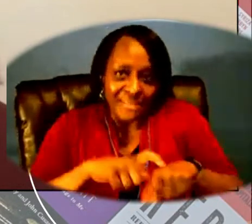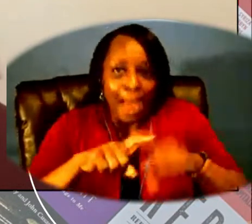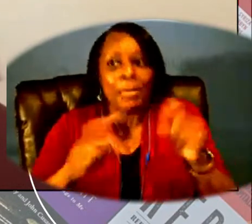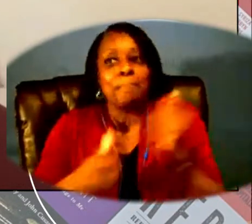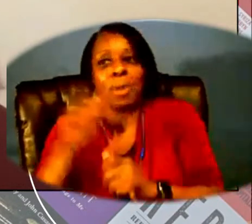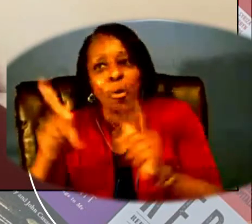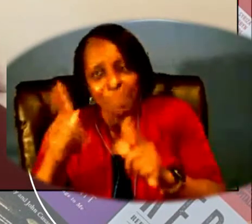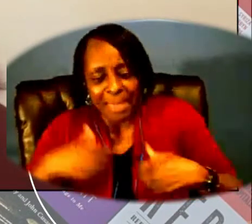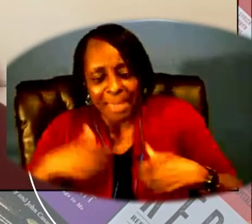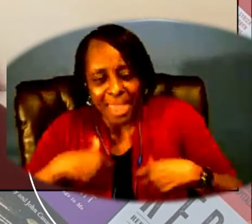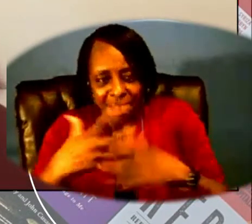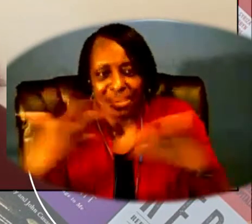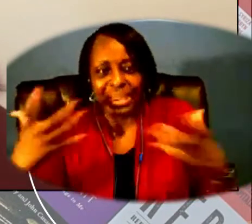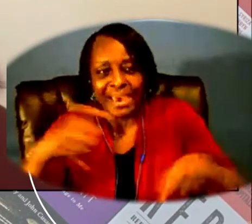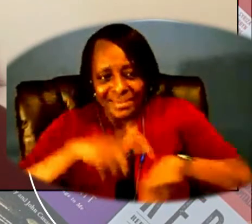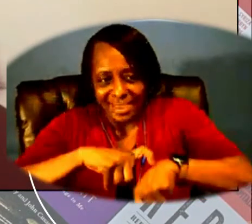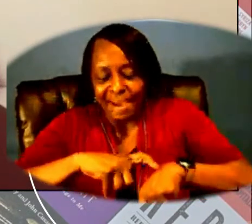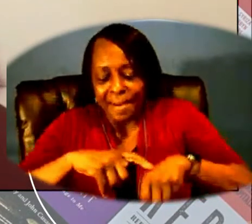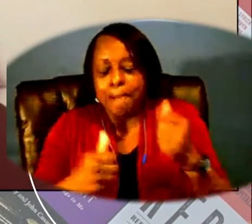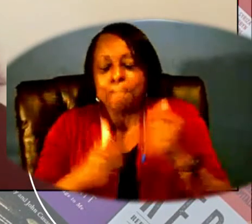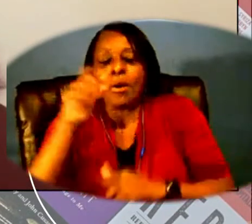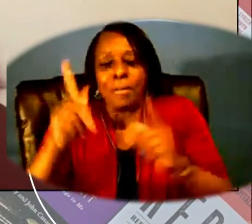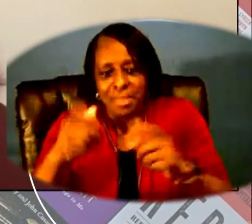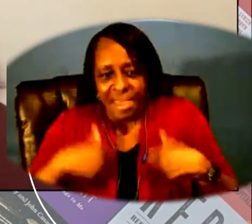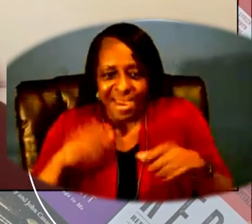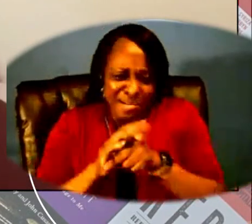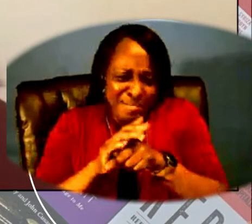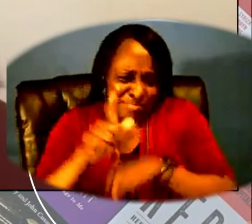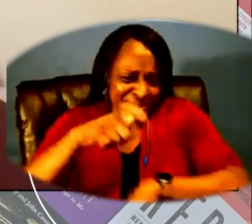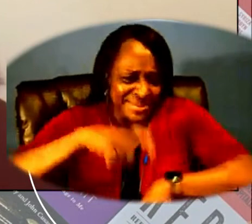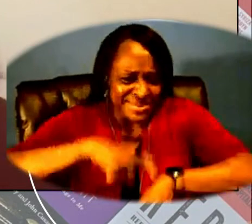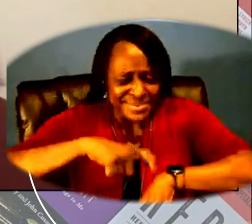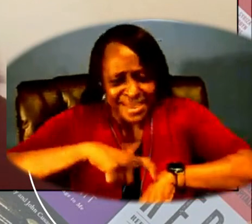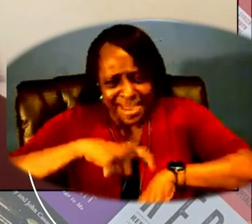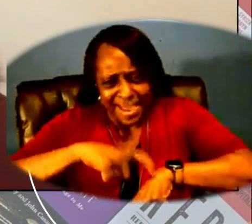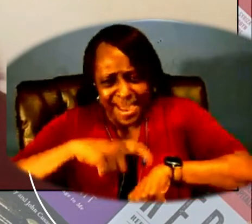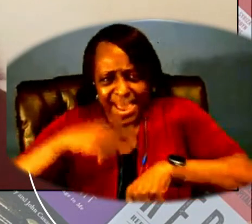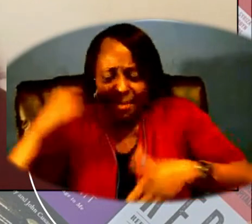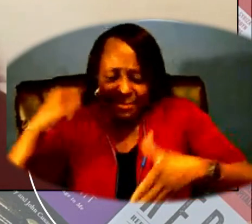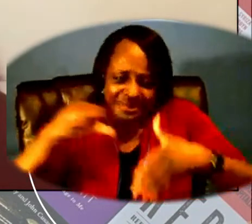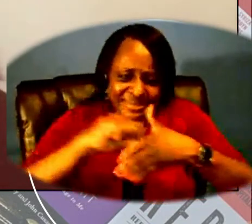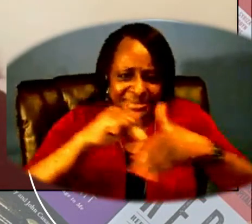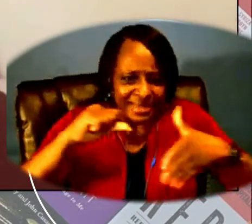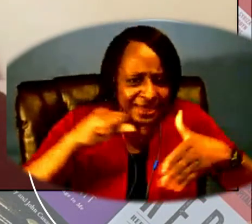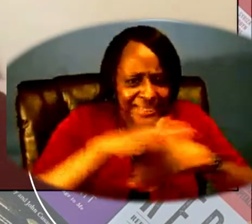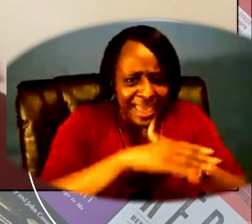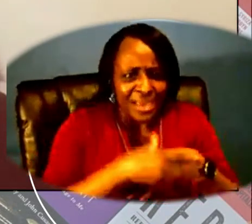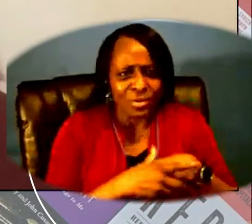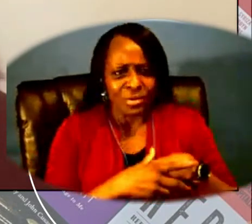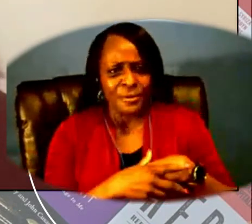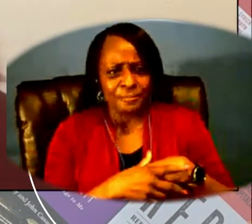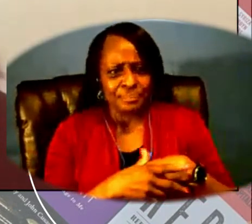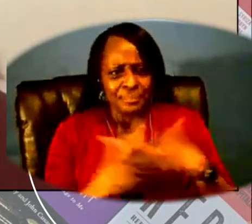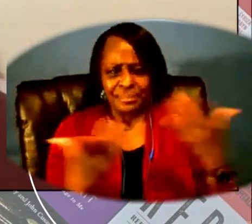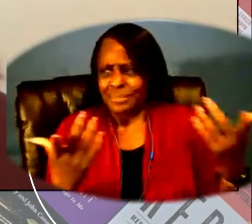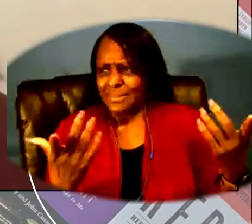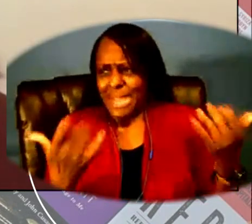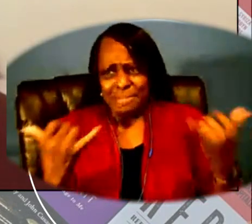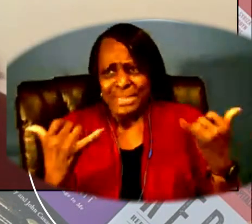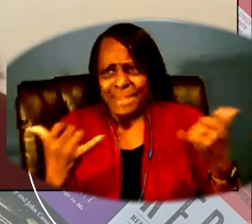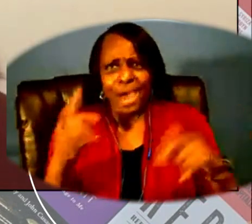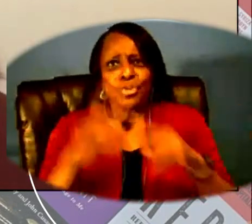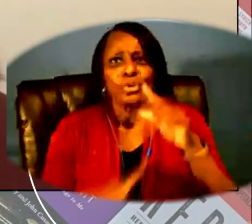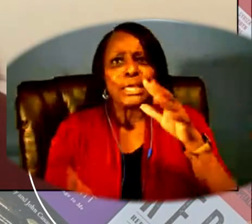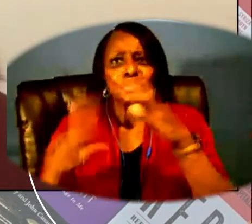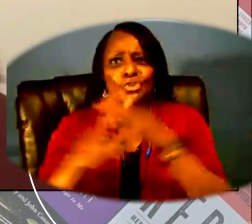it's 100 times worse, but most people have more time because you can't go to the local restaurant